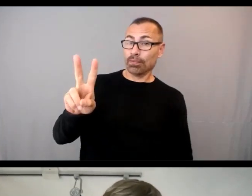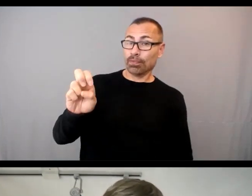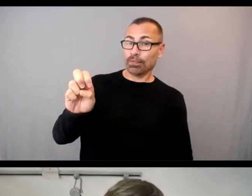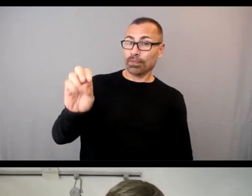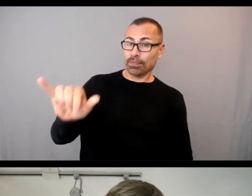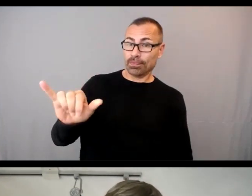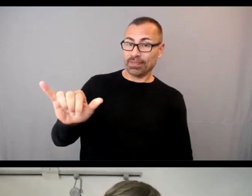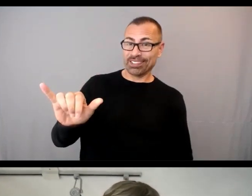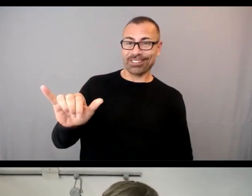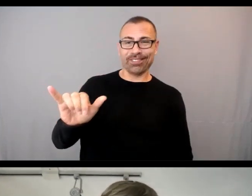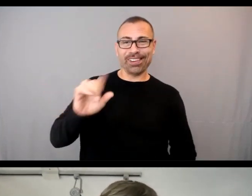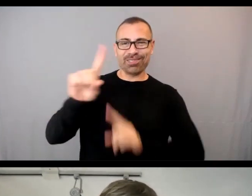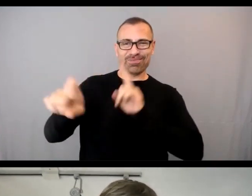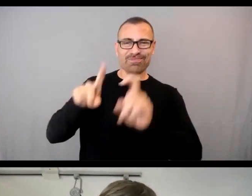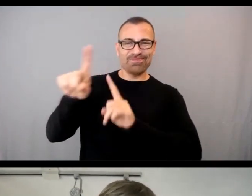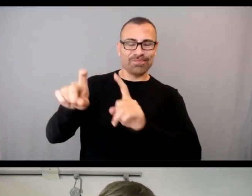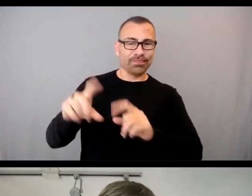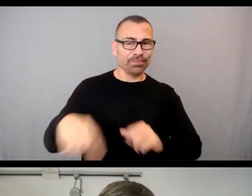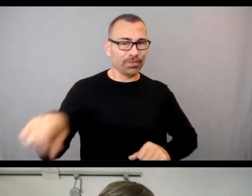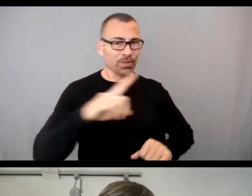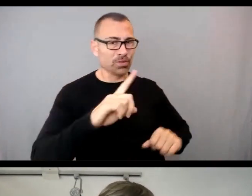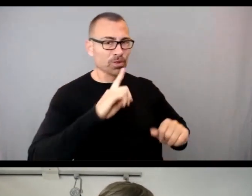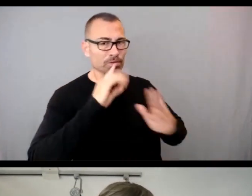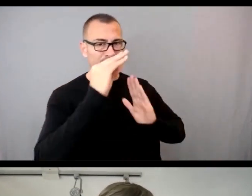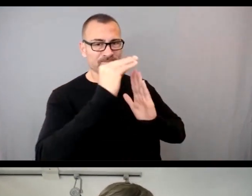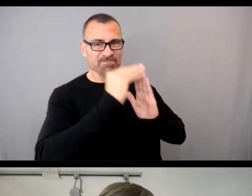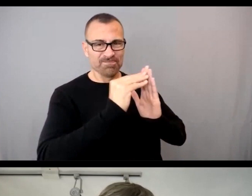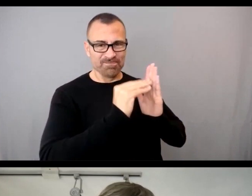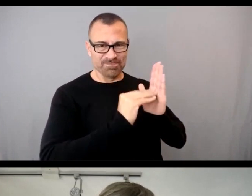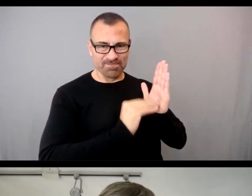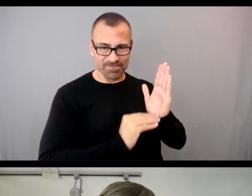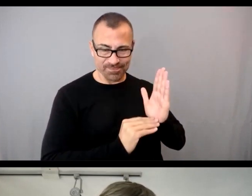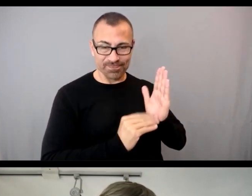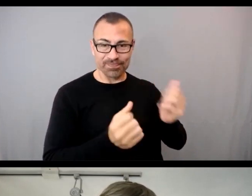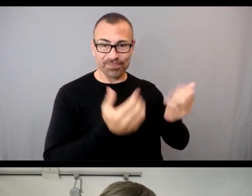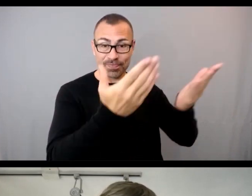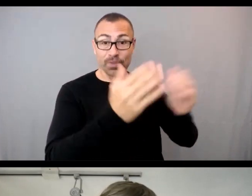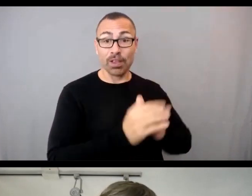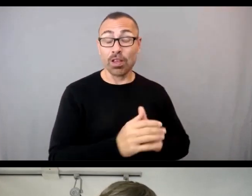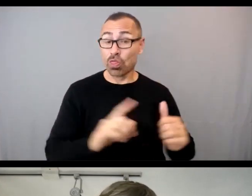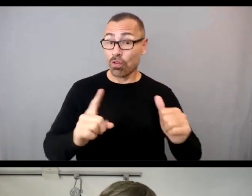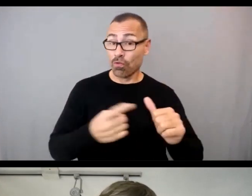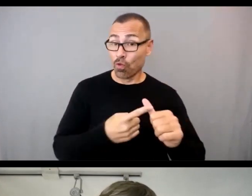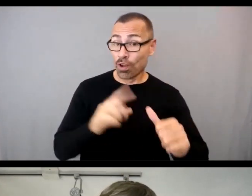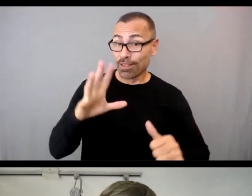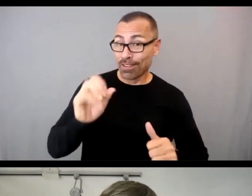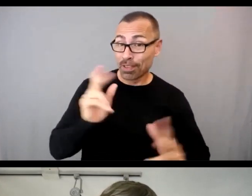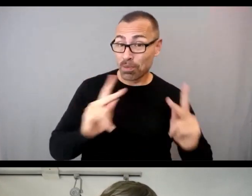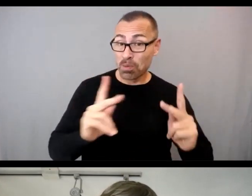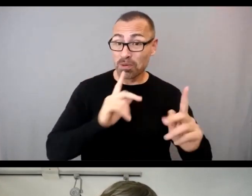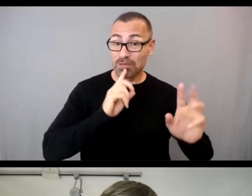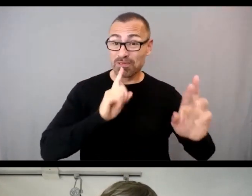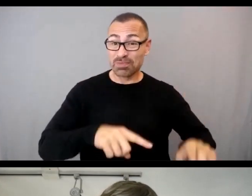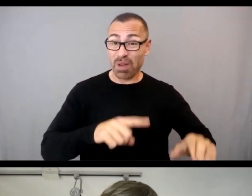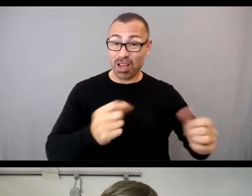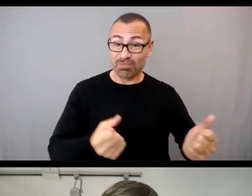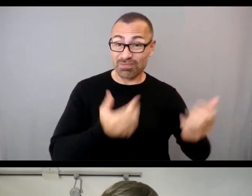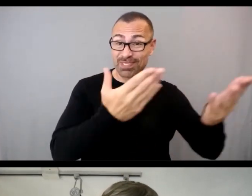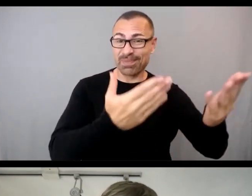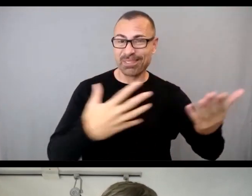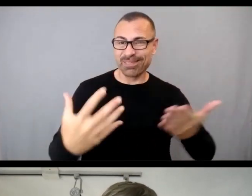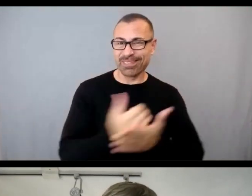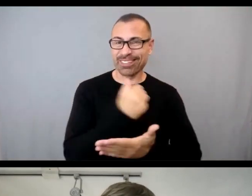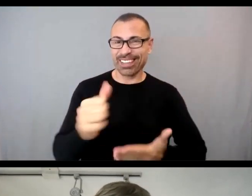please fill out the survey. And the first 50 respondents receive $10 in AWS credits.